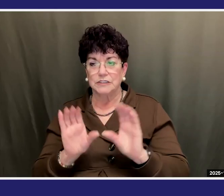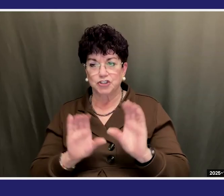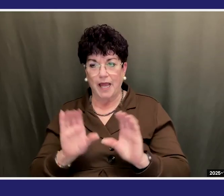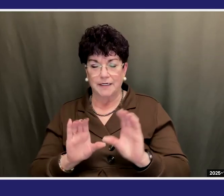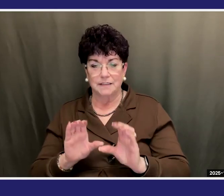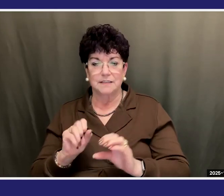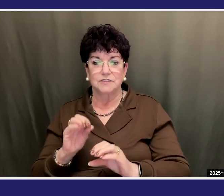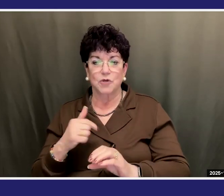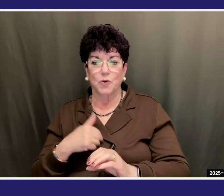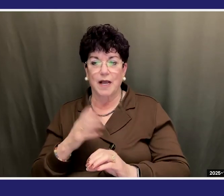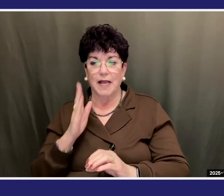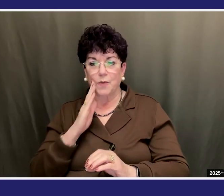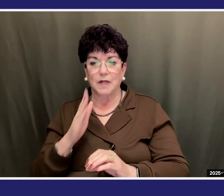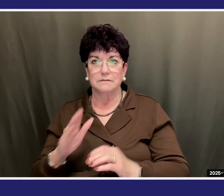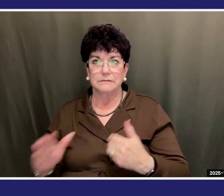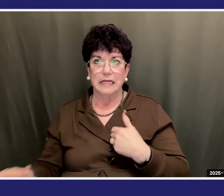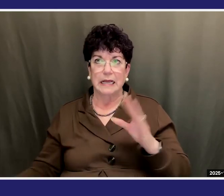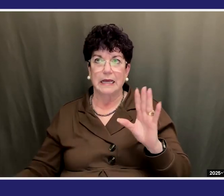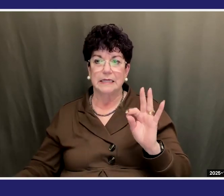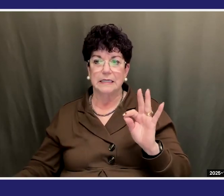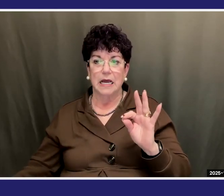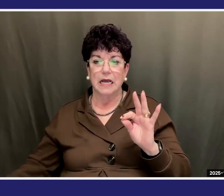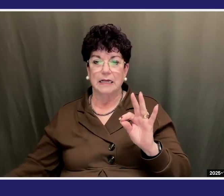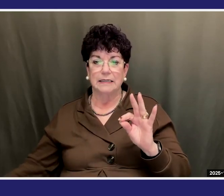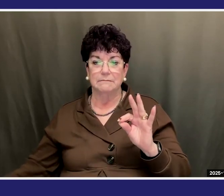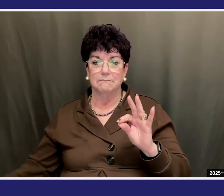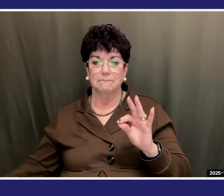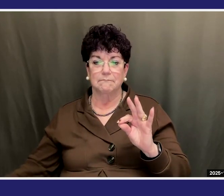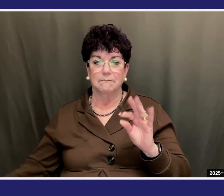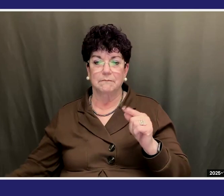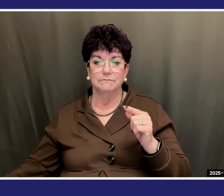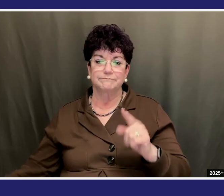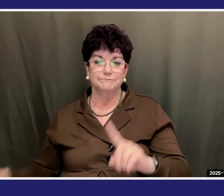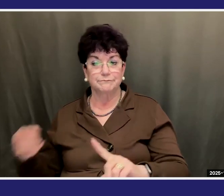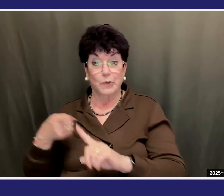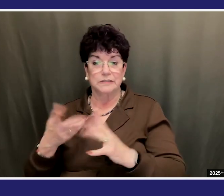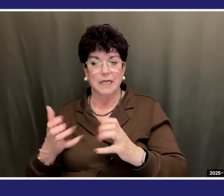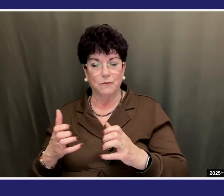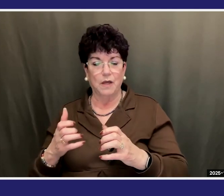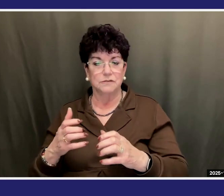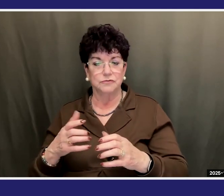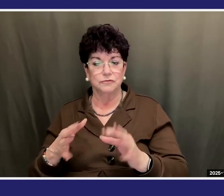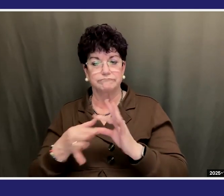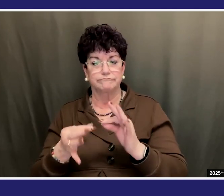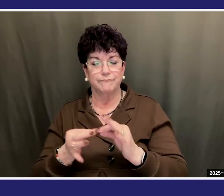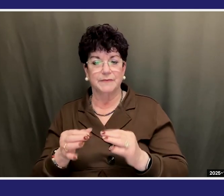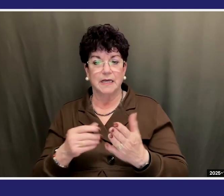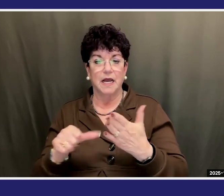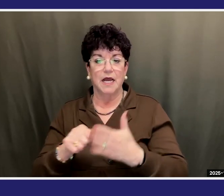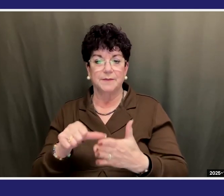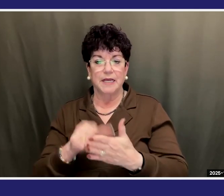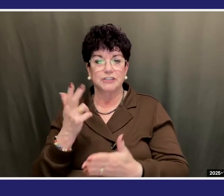I'm going to stick to, I had 9 points that I wanted to make, and the first one is that I appreciate that on page